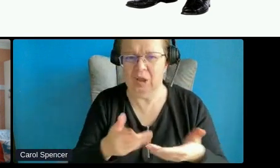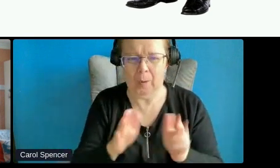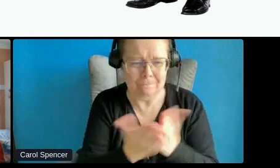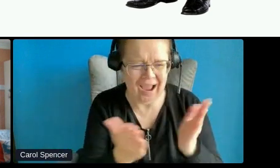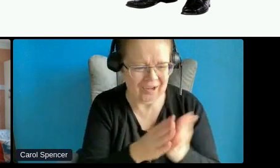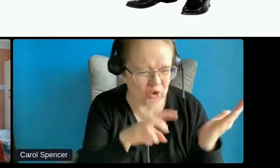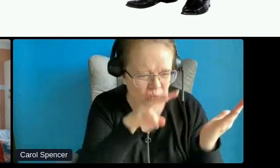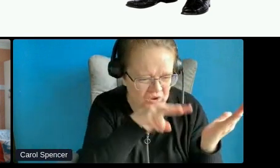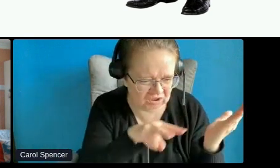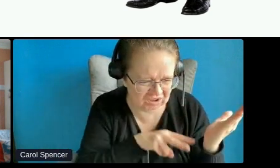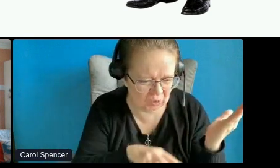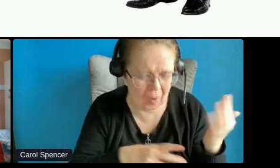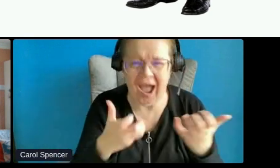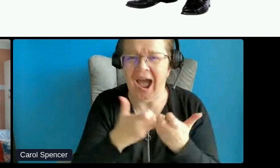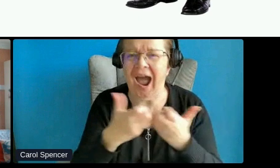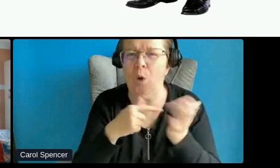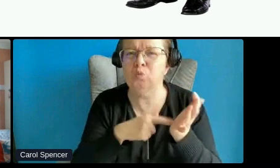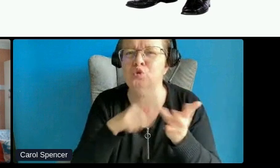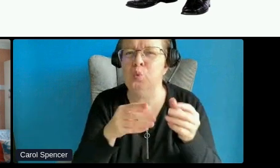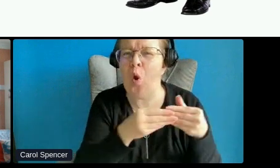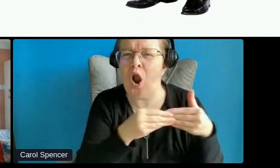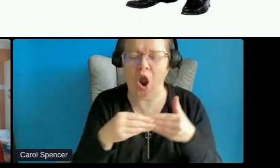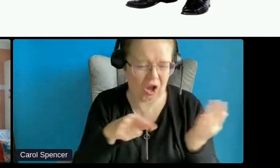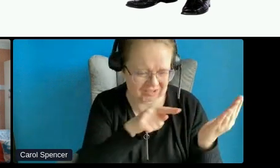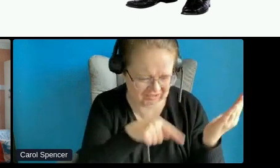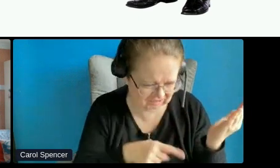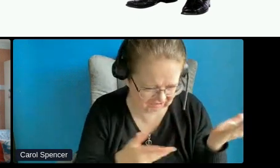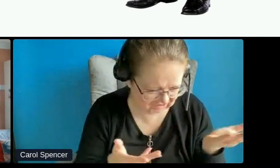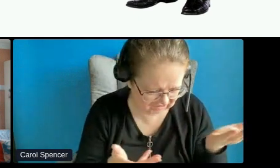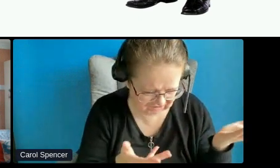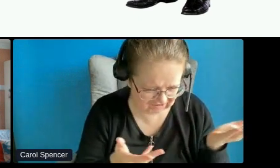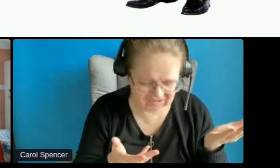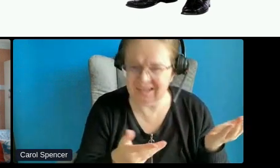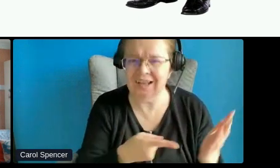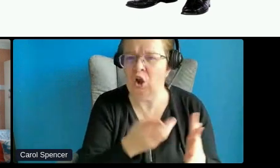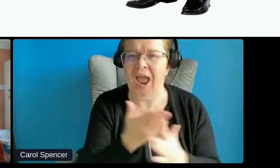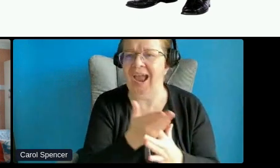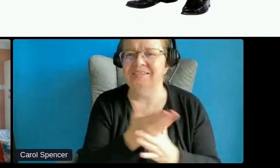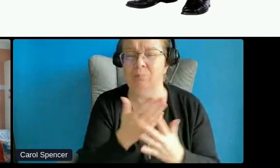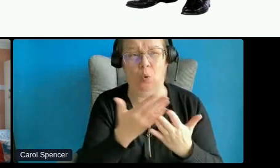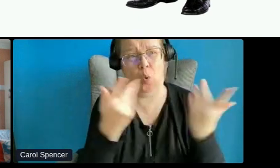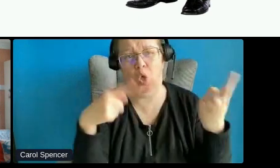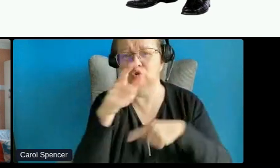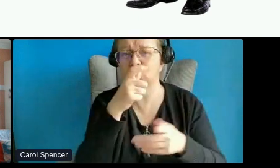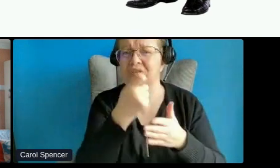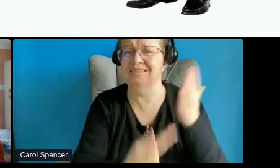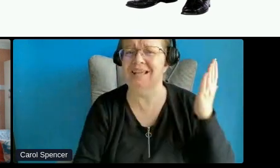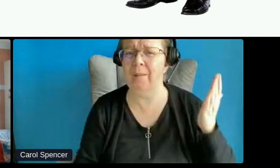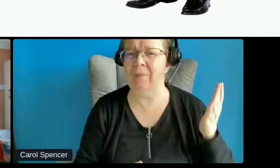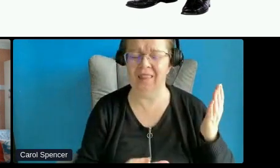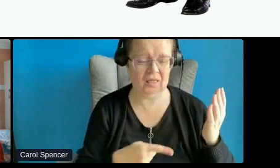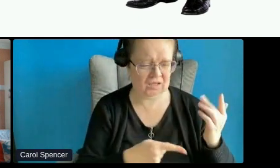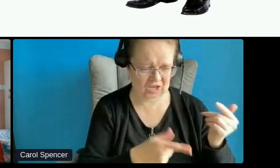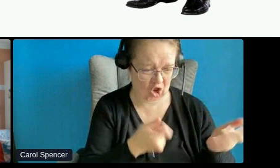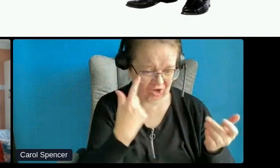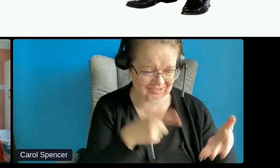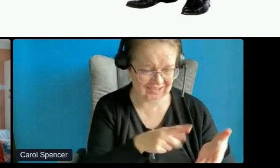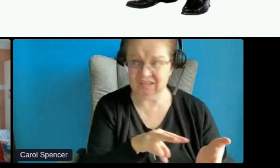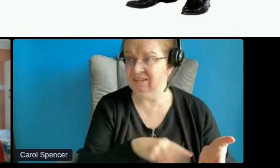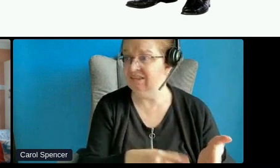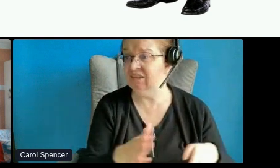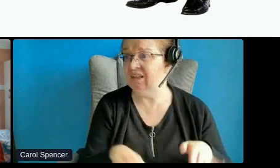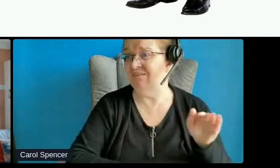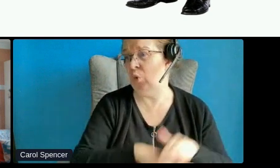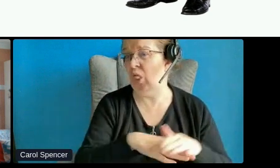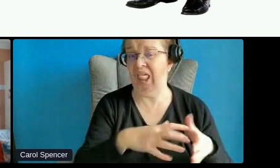manuals or how-to guides. It's not going to be accessible to many disabled people. It's not going to be understandable. And